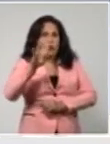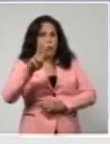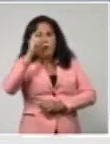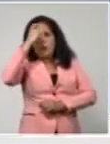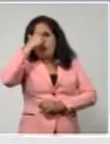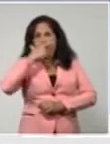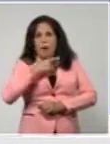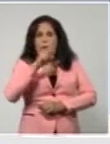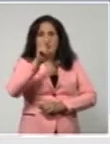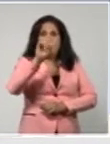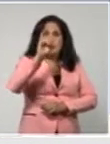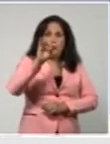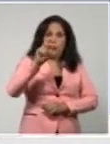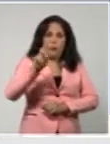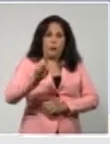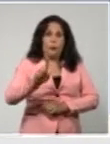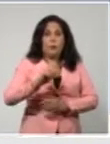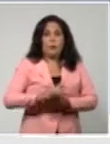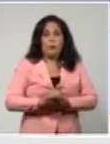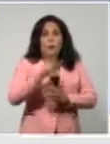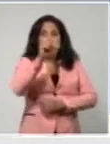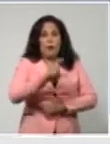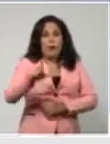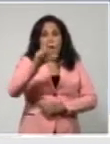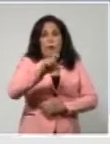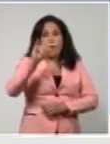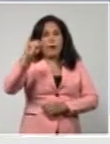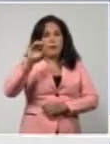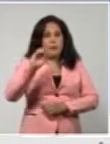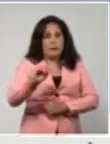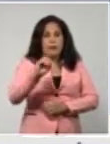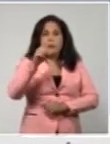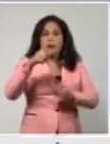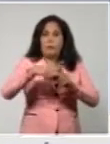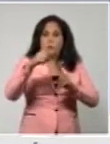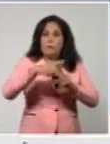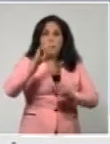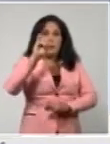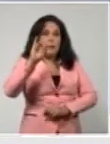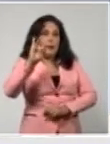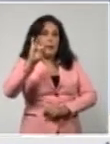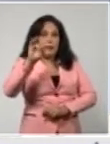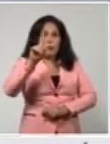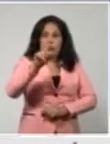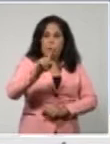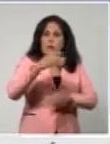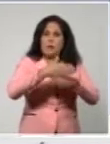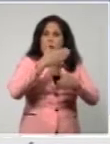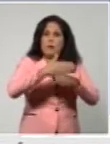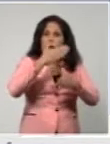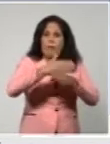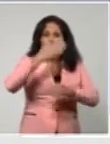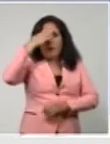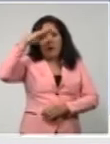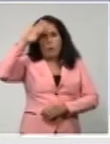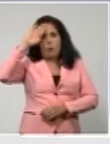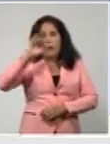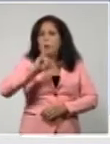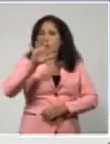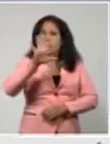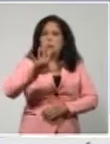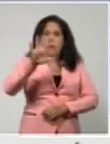studied. 72 from Mayabeque, 61 from Ciego de Ávila, Camagüey